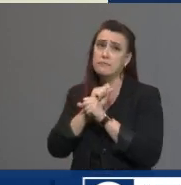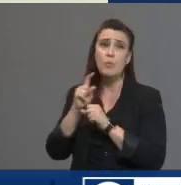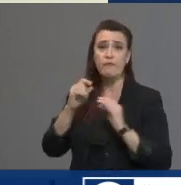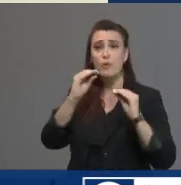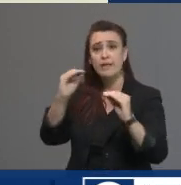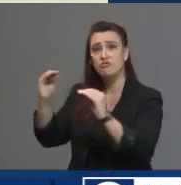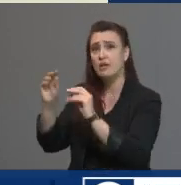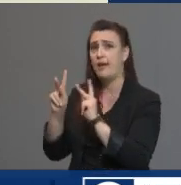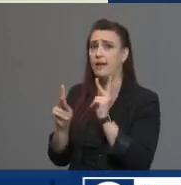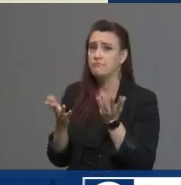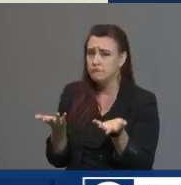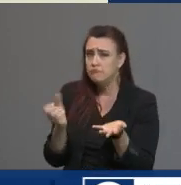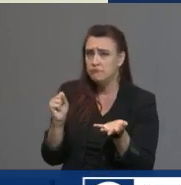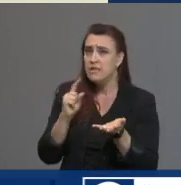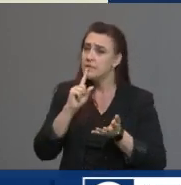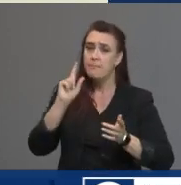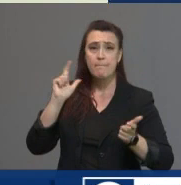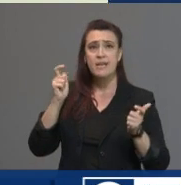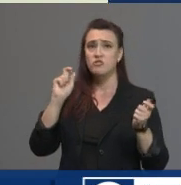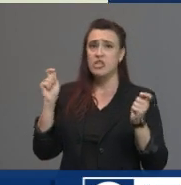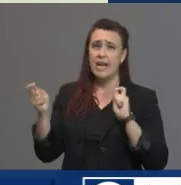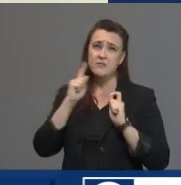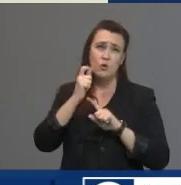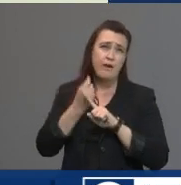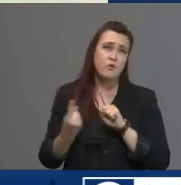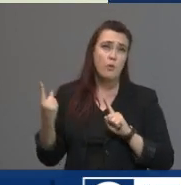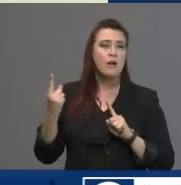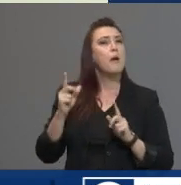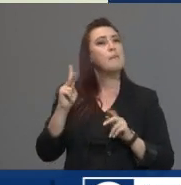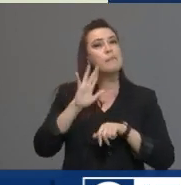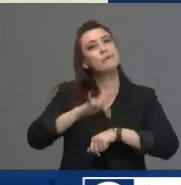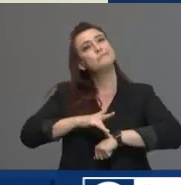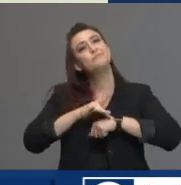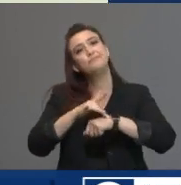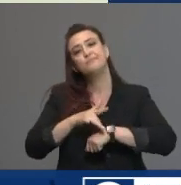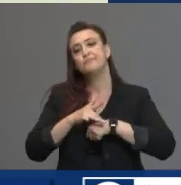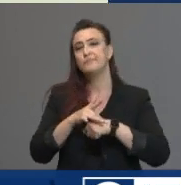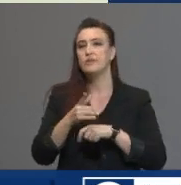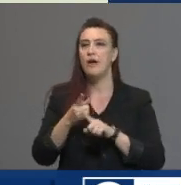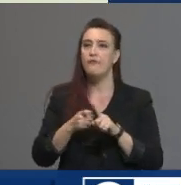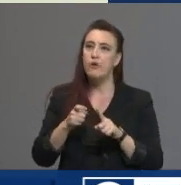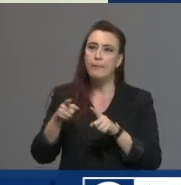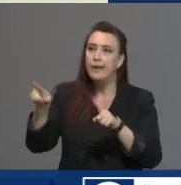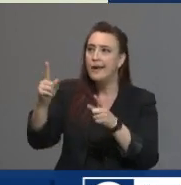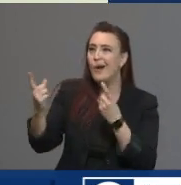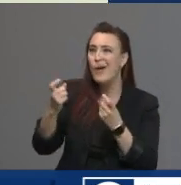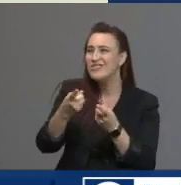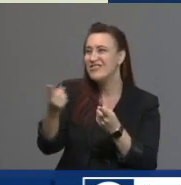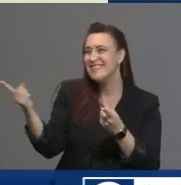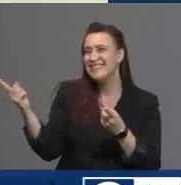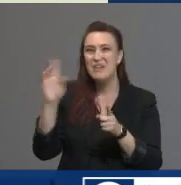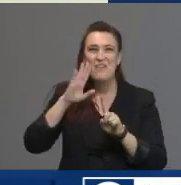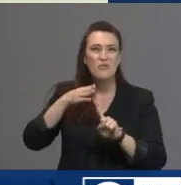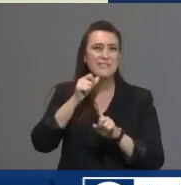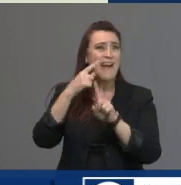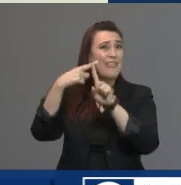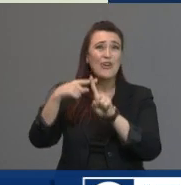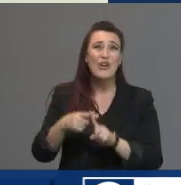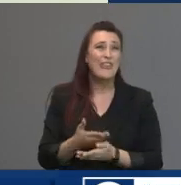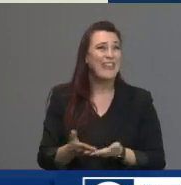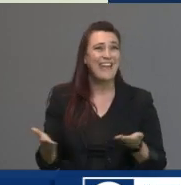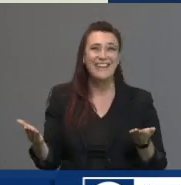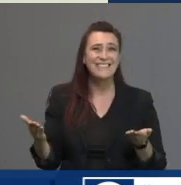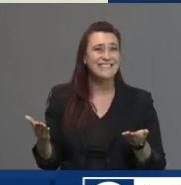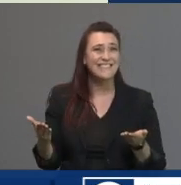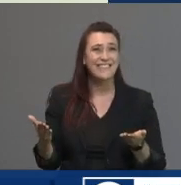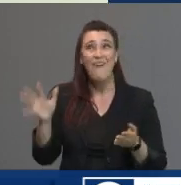change. I mean, the item that everyone is focusing on here from the press is not the good things